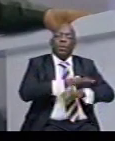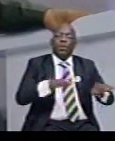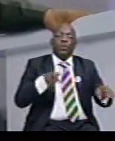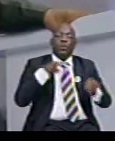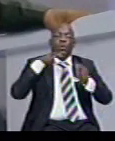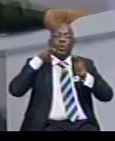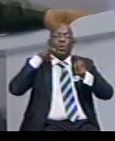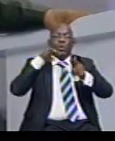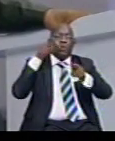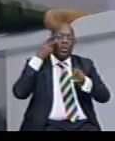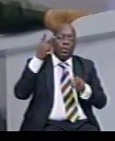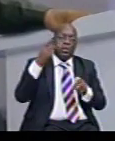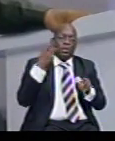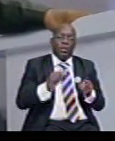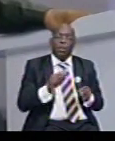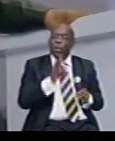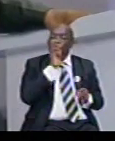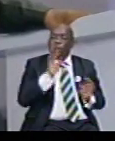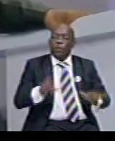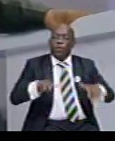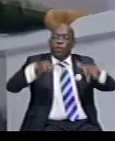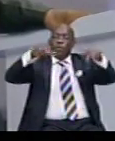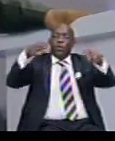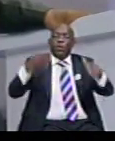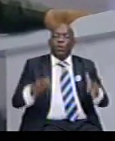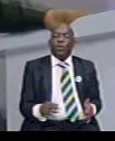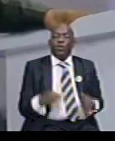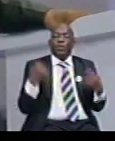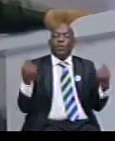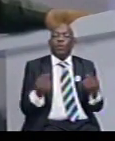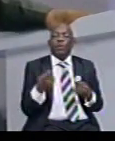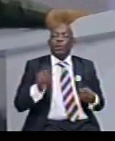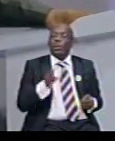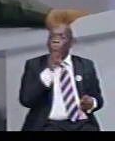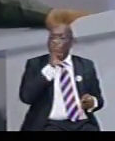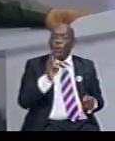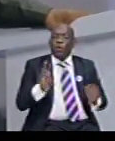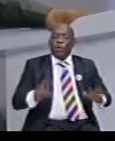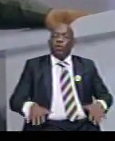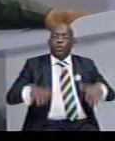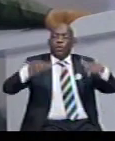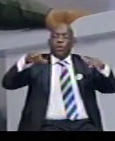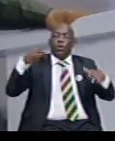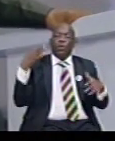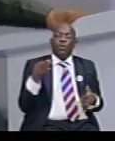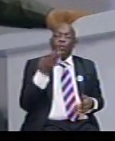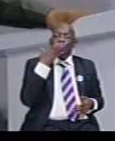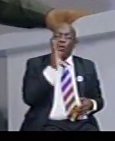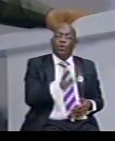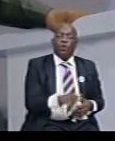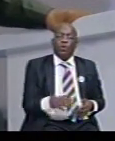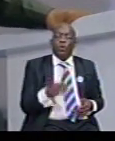flood of iniquity and the flood of evil and the flood of,